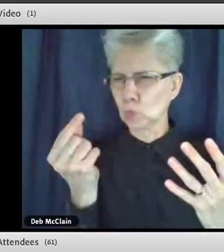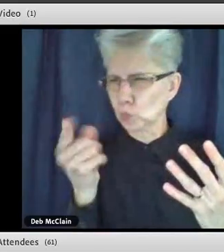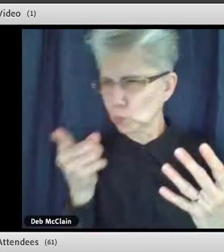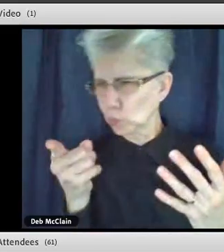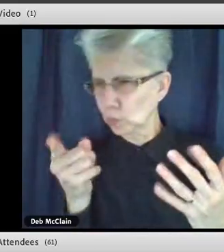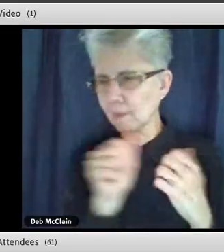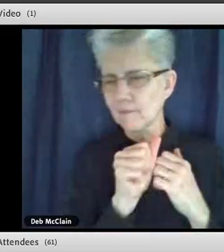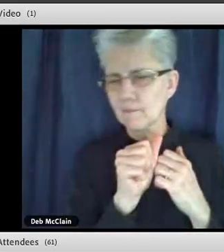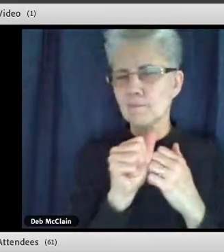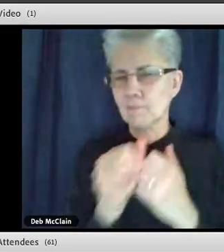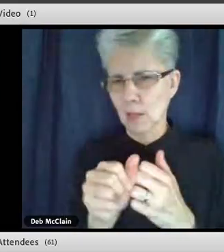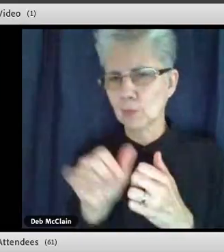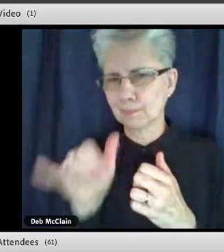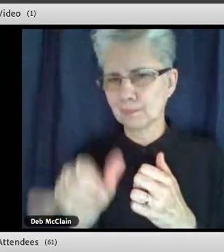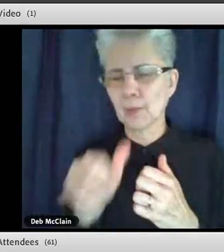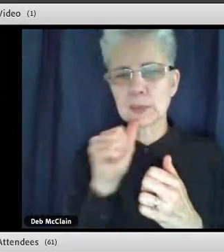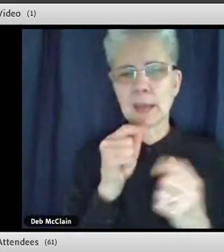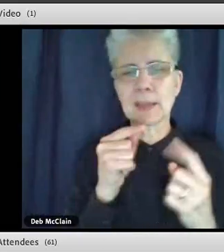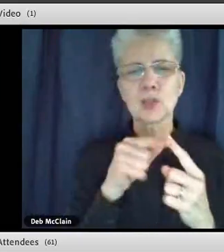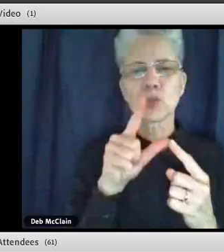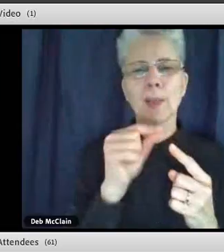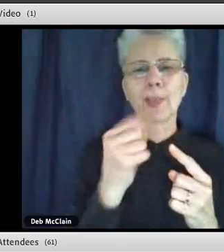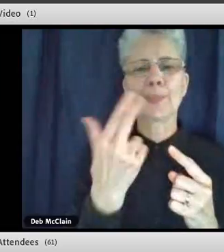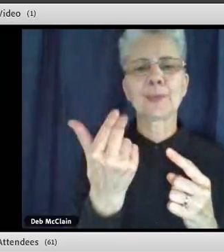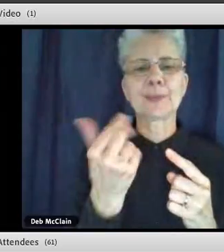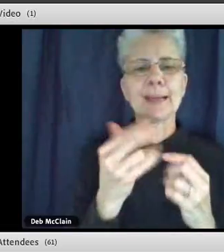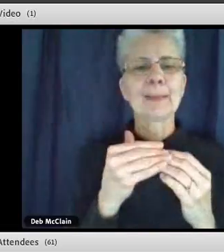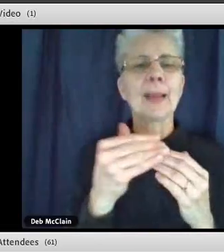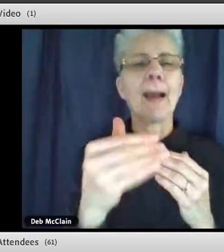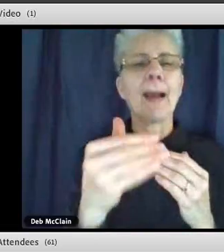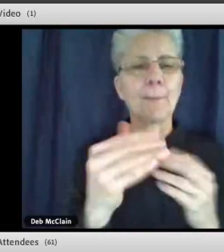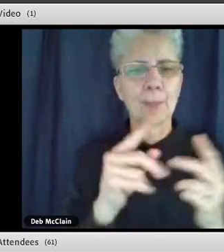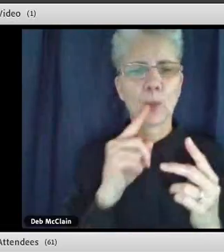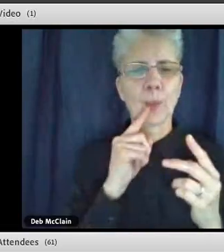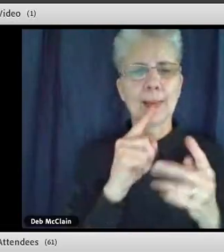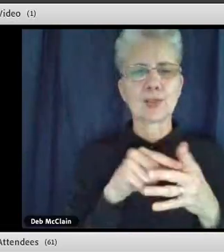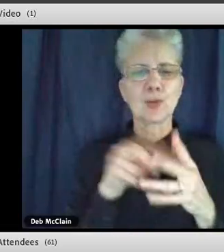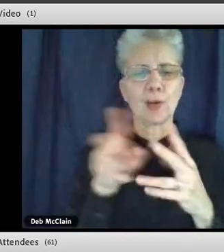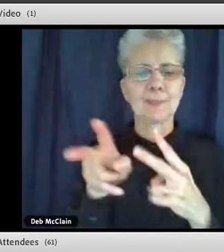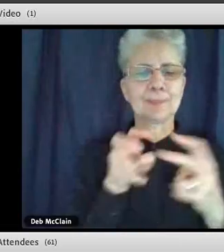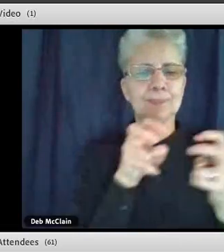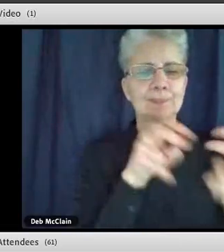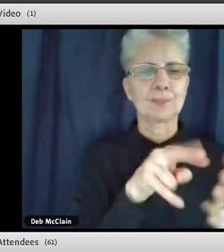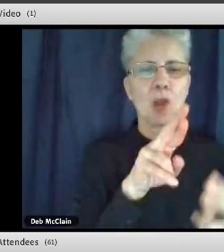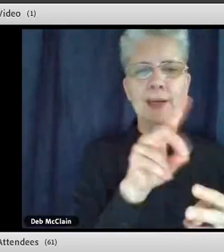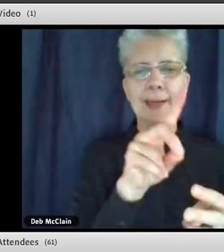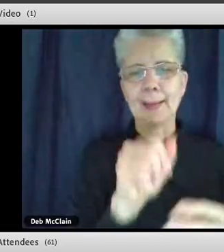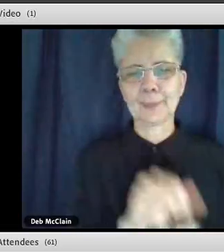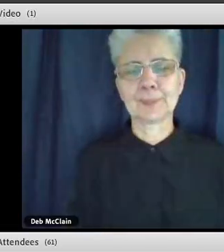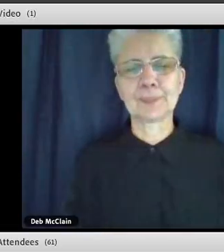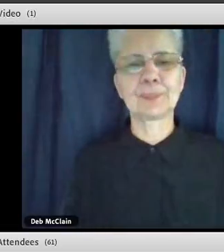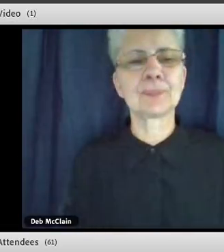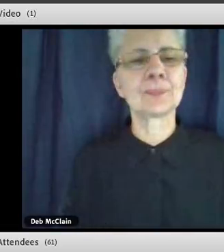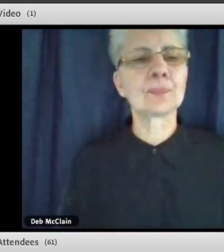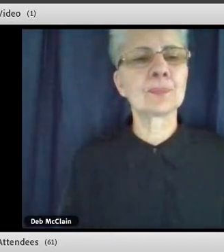really wasn't until 2013 and beyond that people really started implementing RDA in their